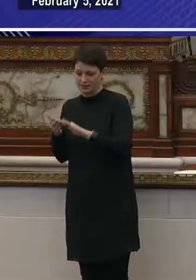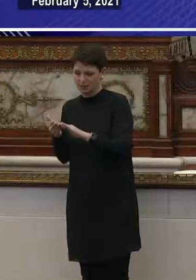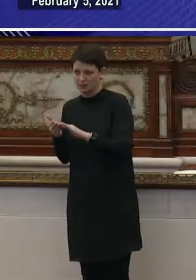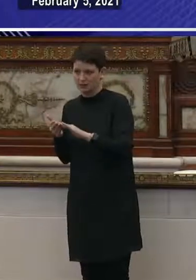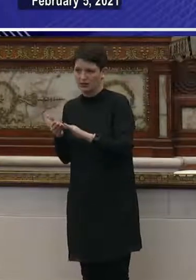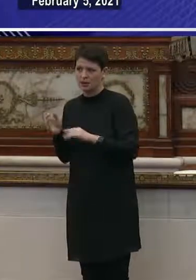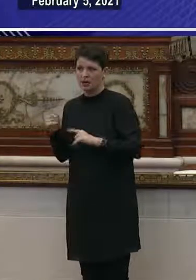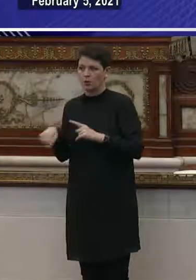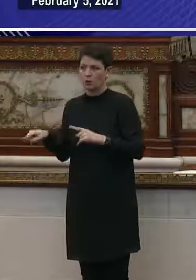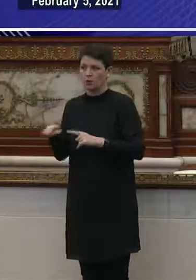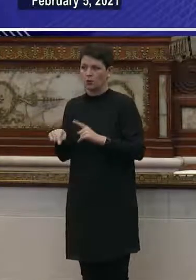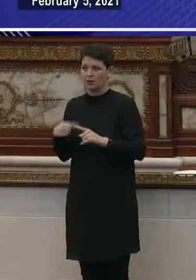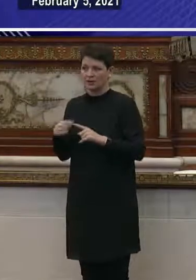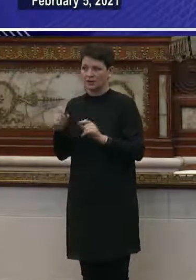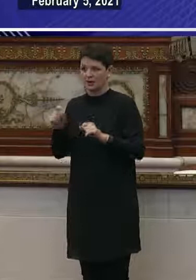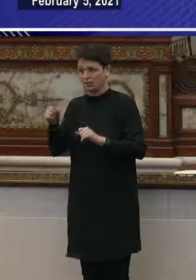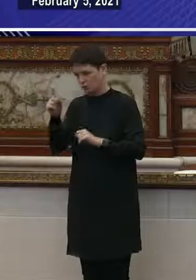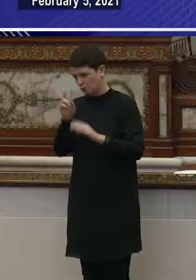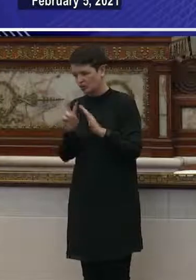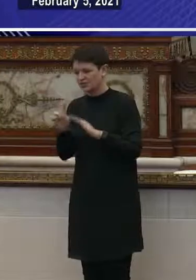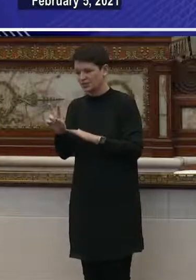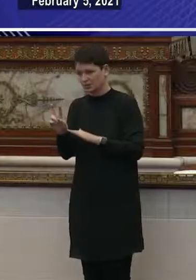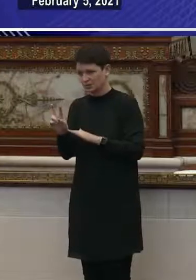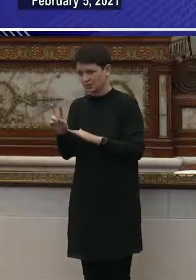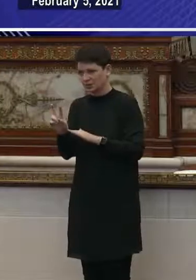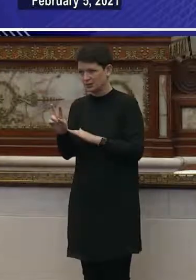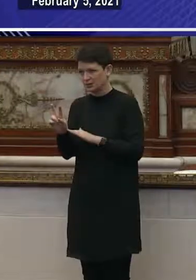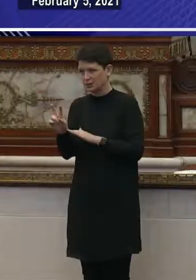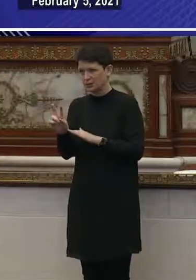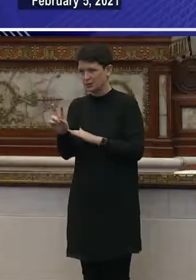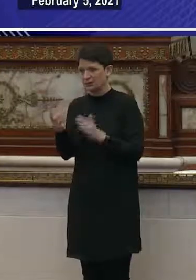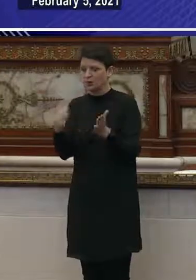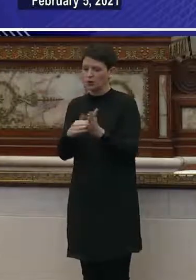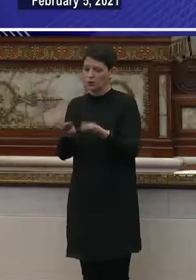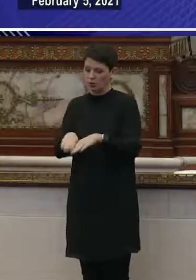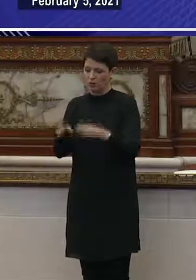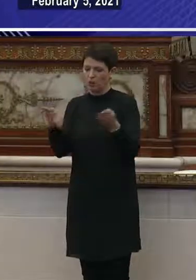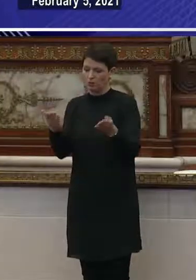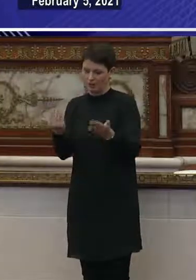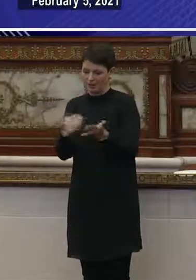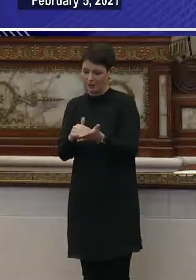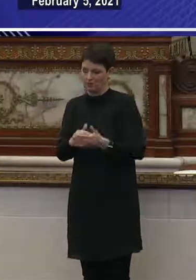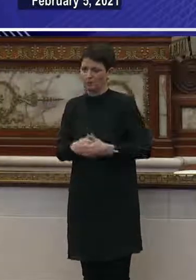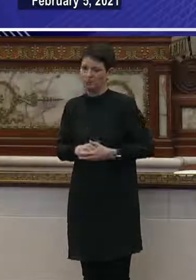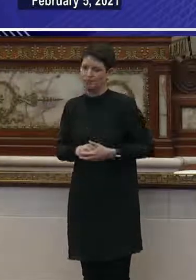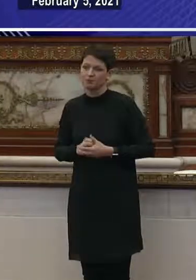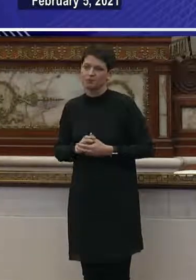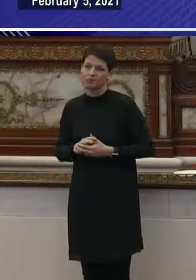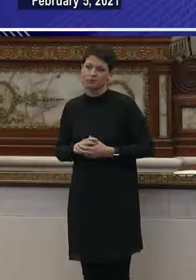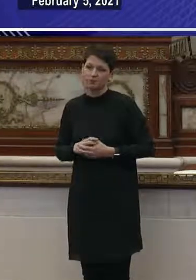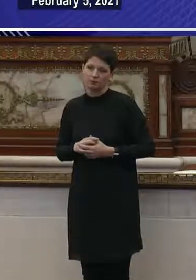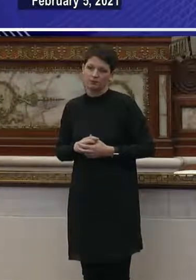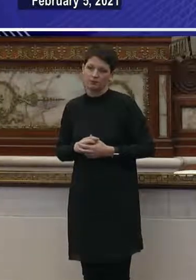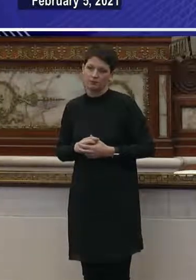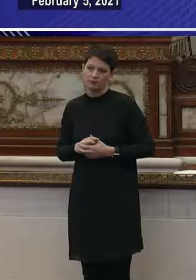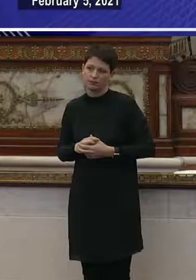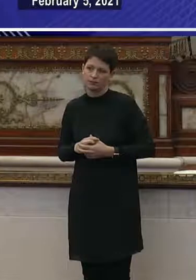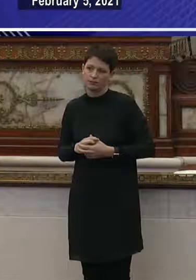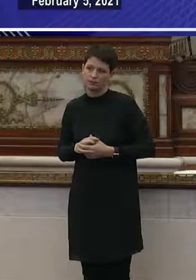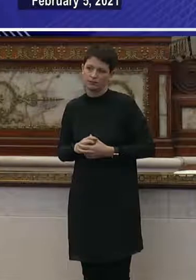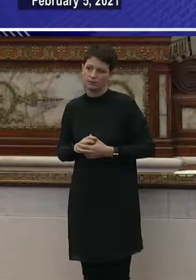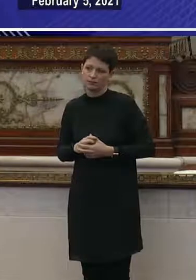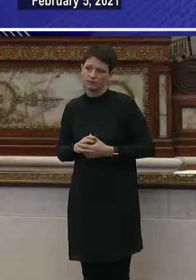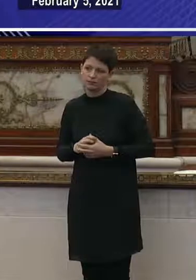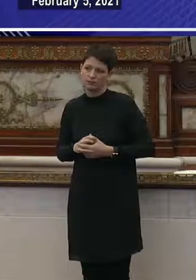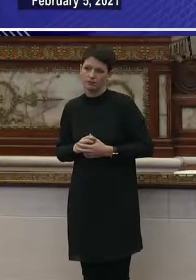you or can you predict that we reopen? And so we have, we're taking